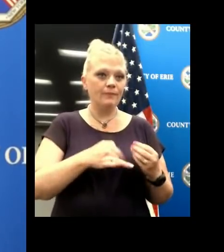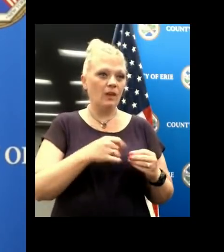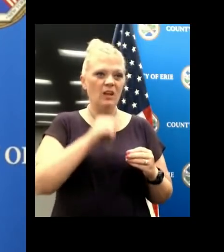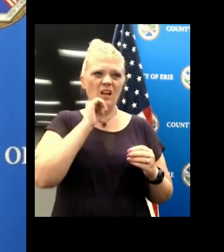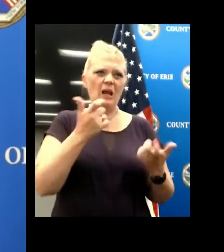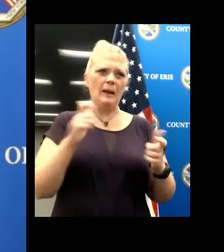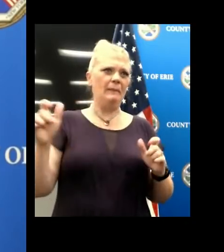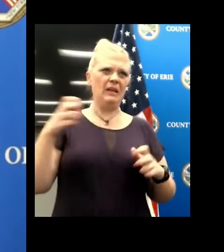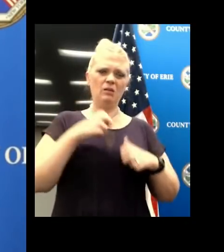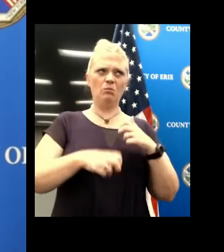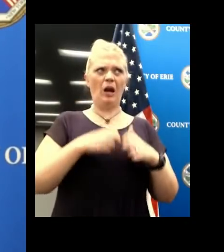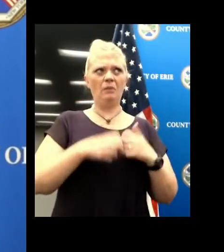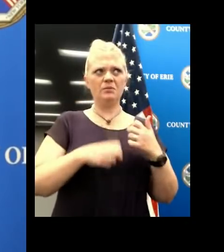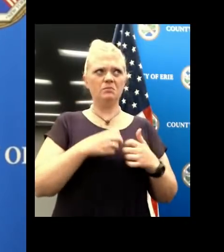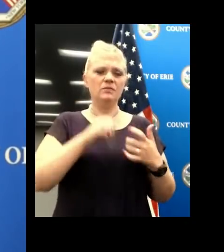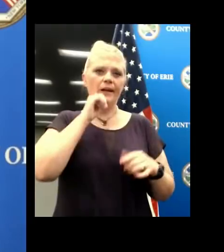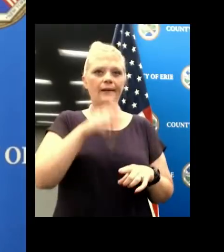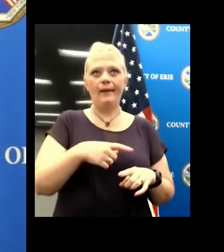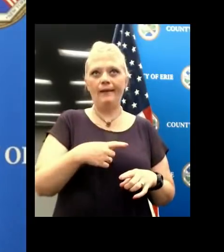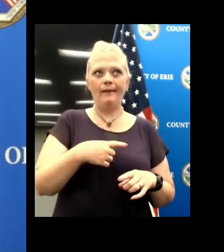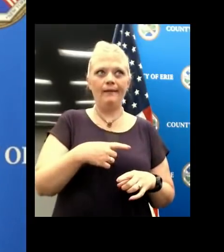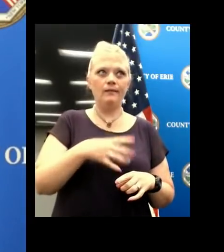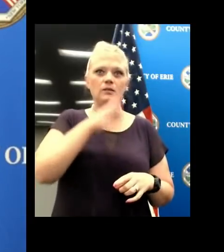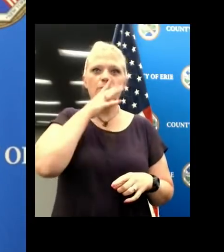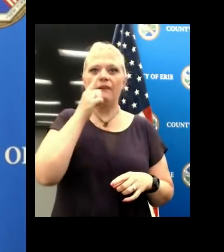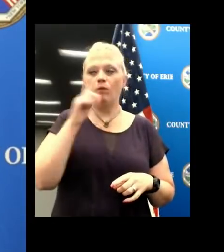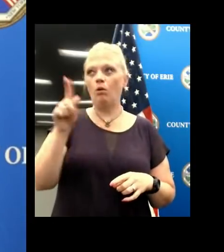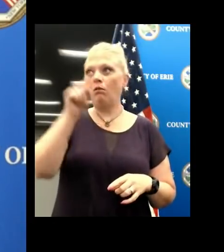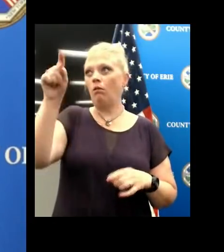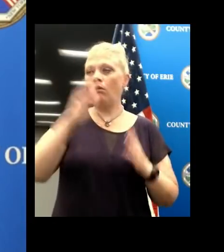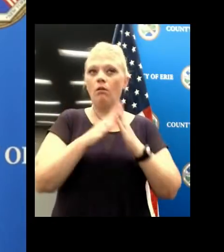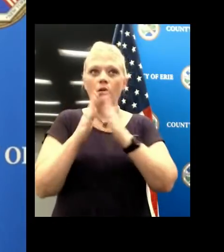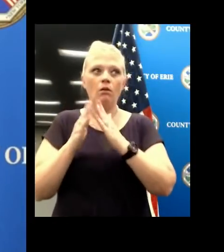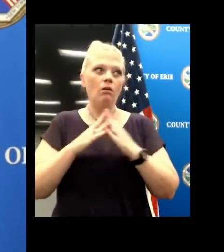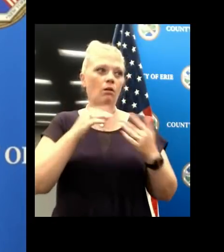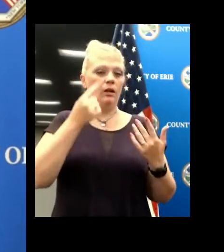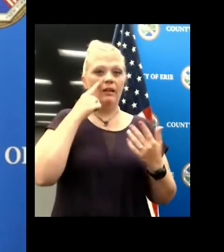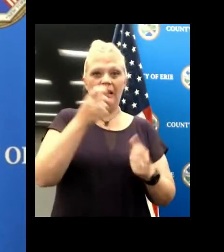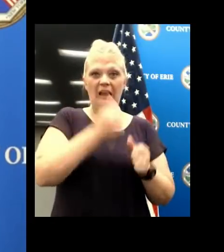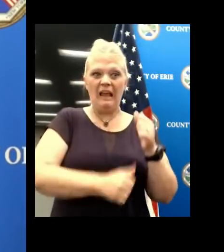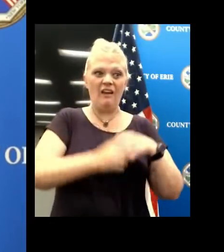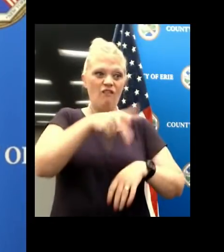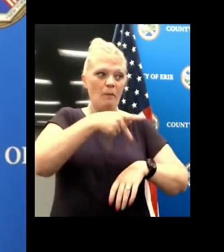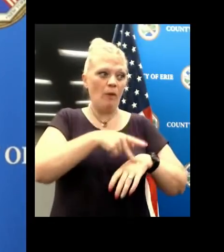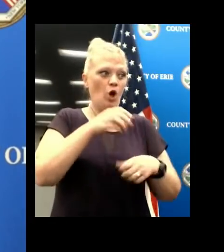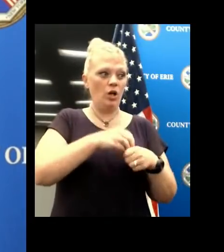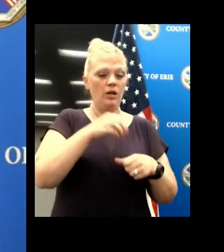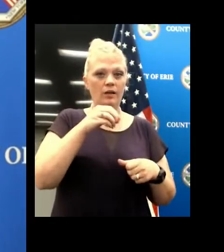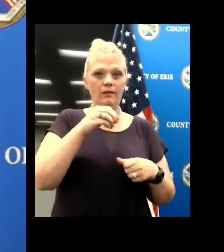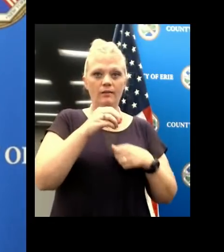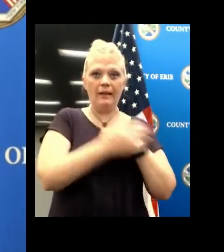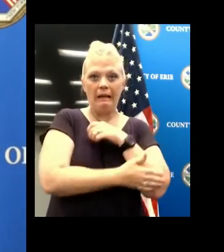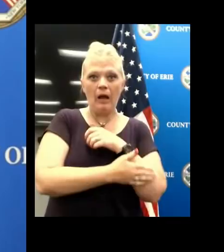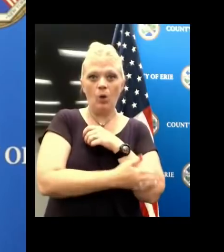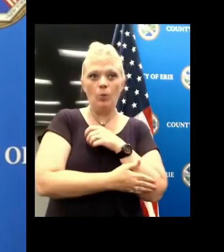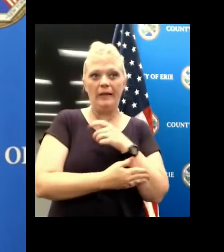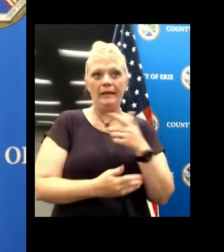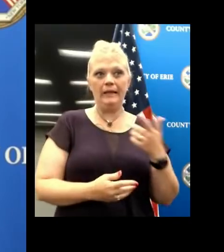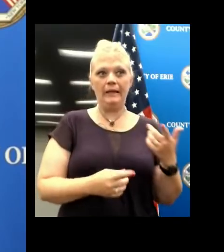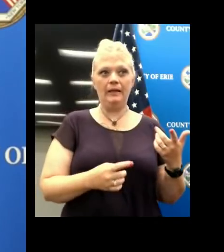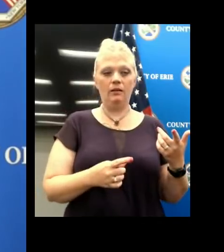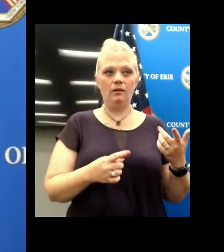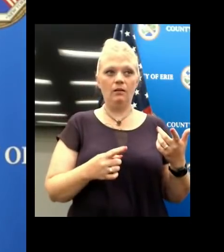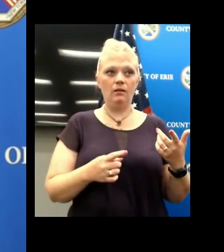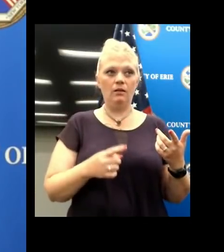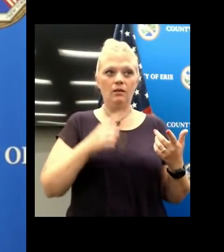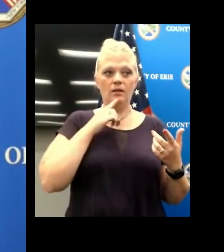in the county. I can't speak for every town, village. A lot of people think every park in Erie County that's in the county